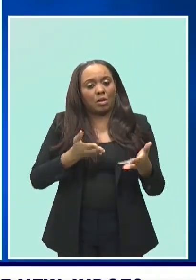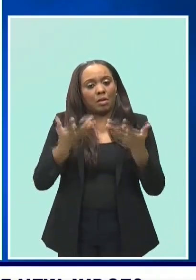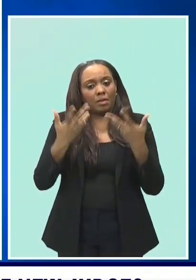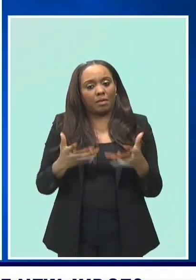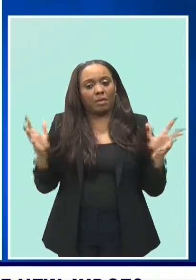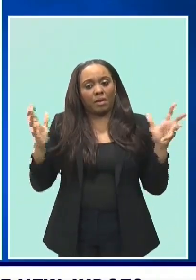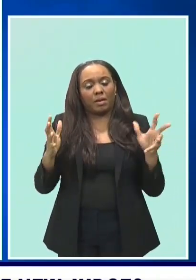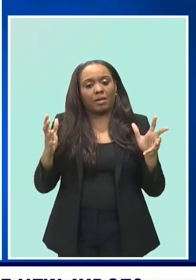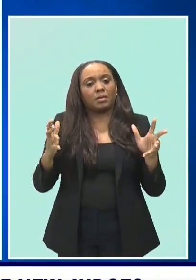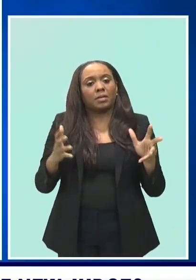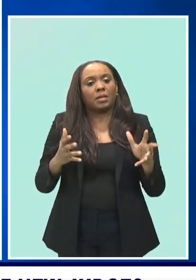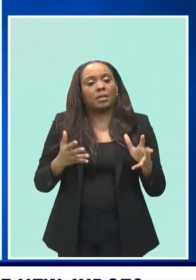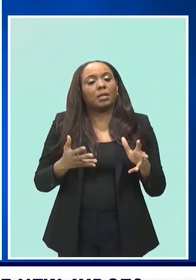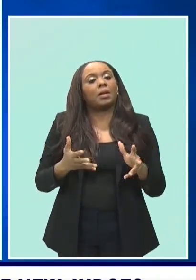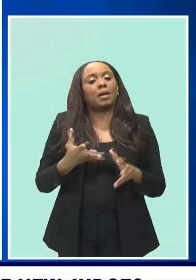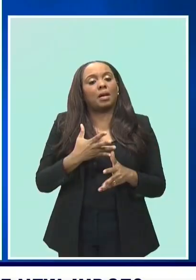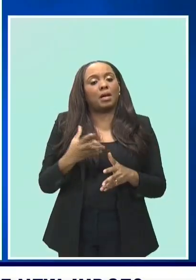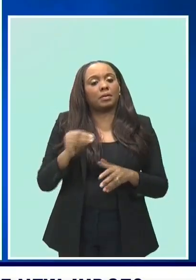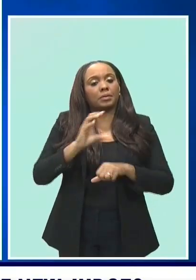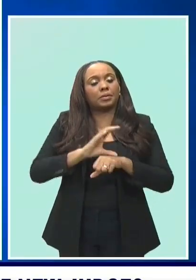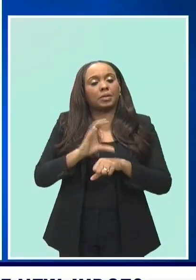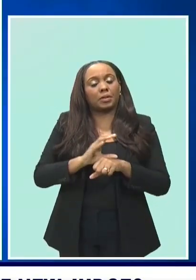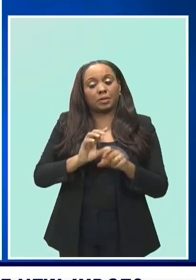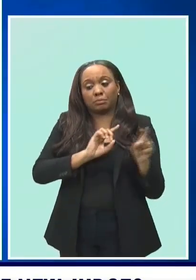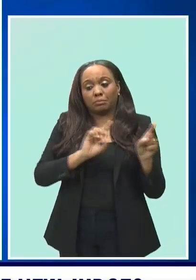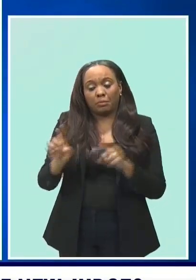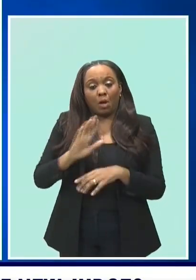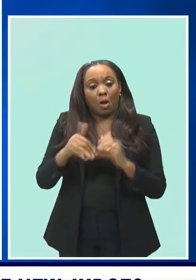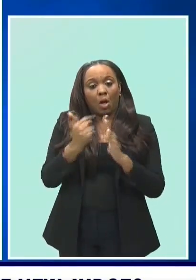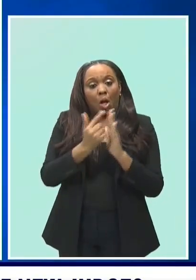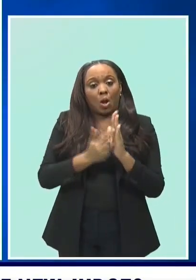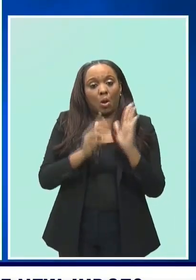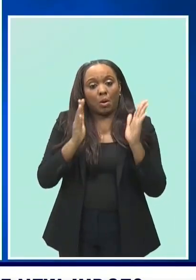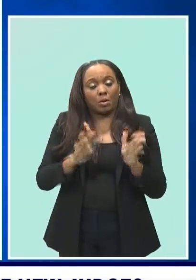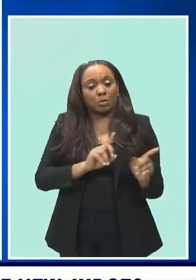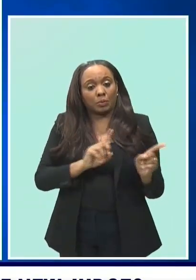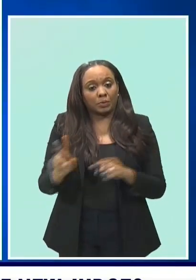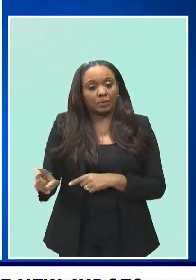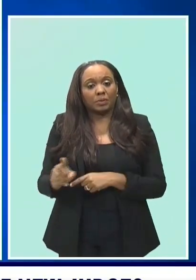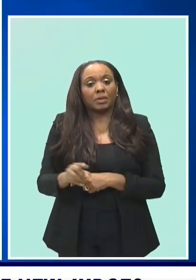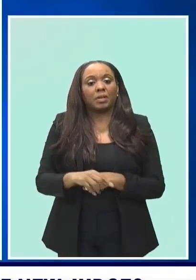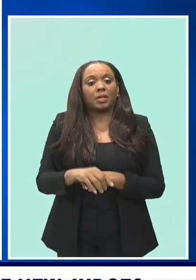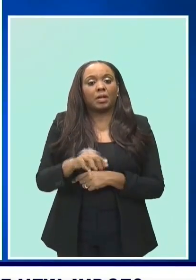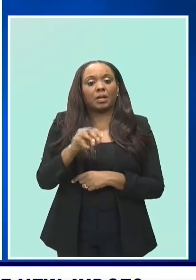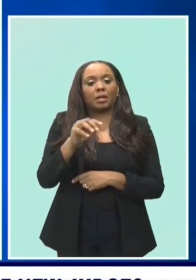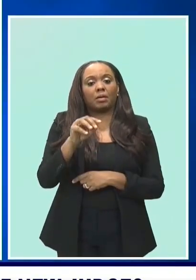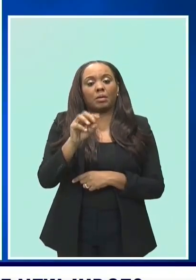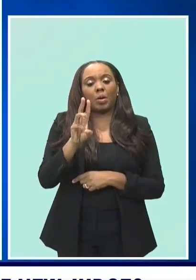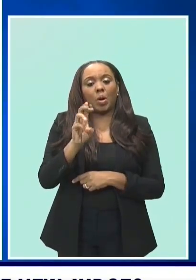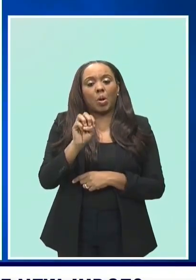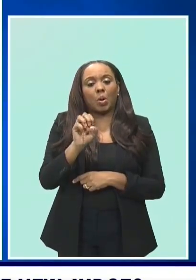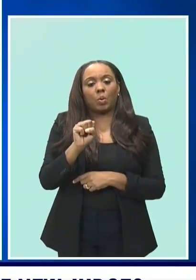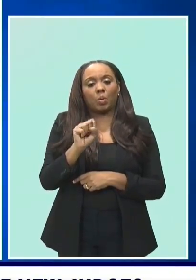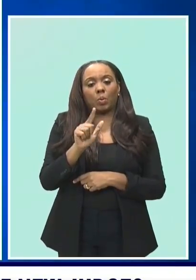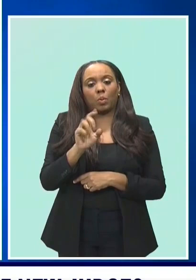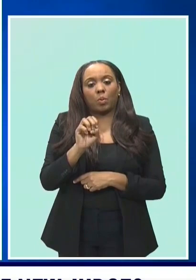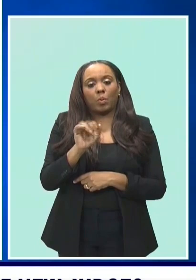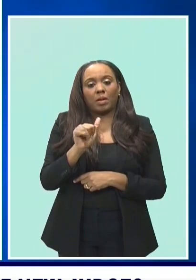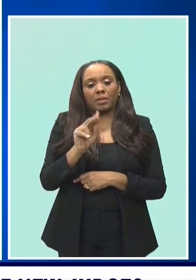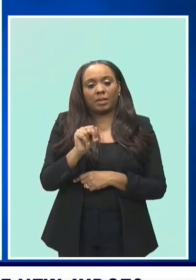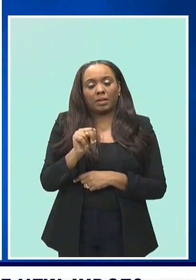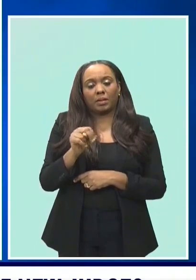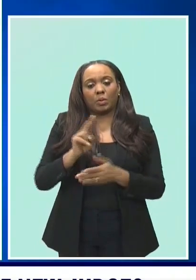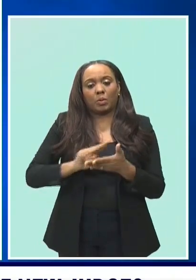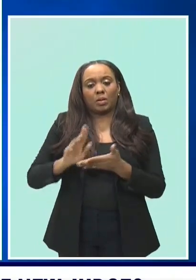2020 at the White Park Wesleyan Holiness Church. Acting Registrar of the Supreme Court Barry Carrington says the theme for the year